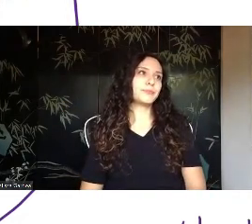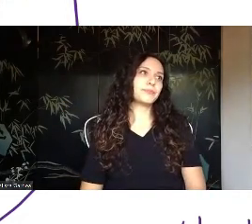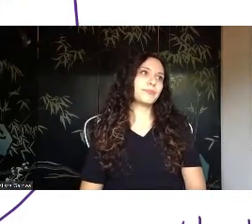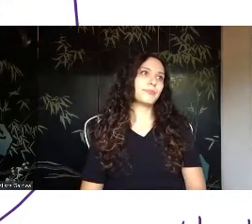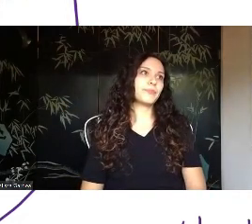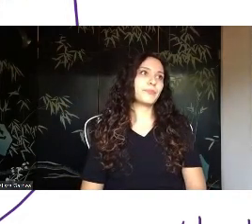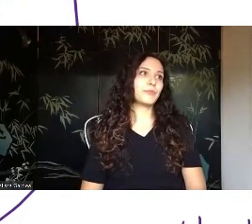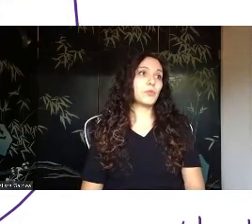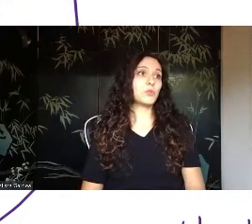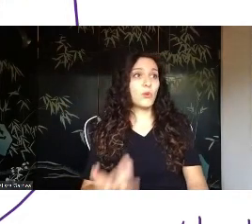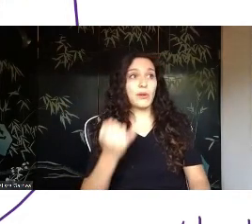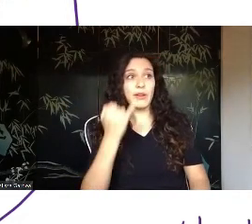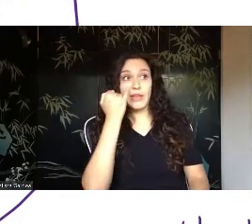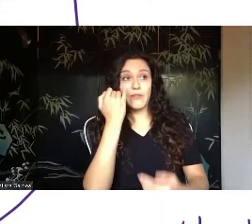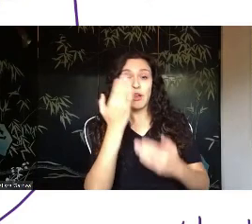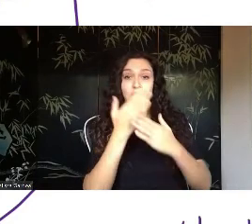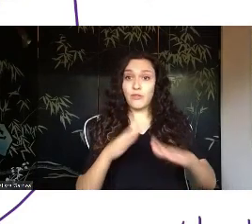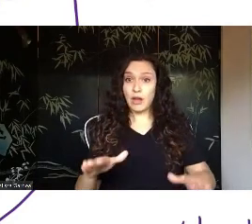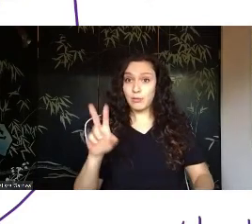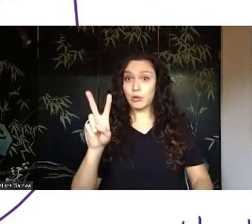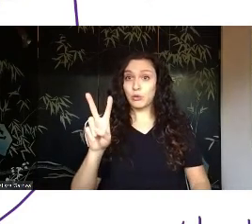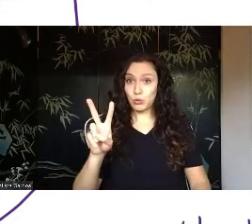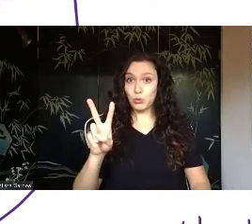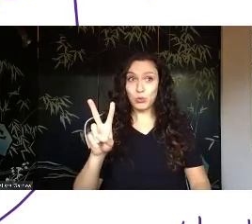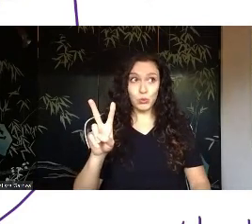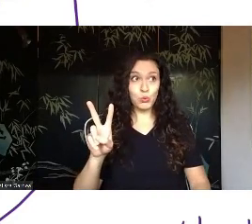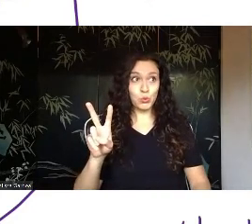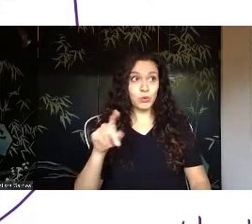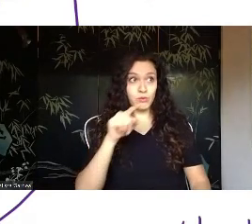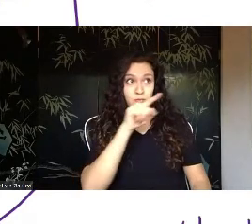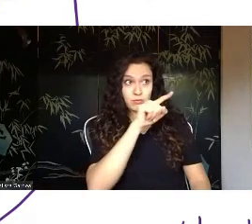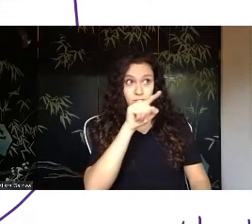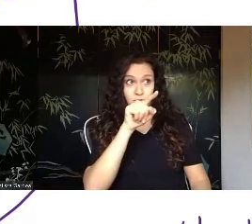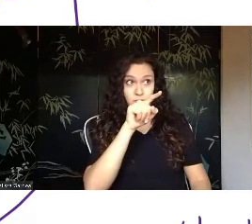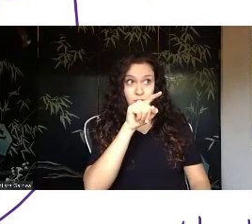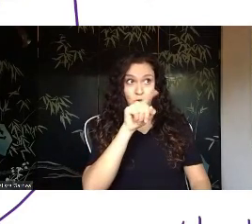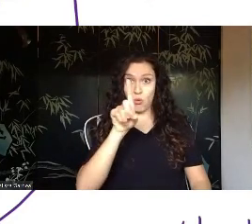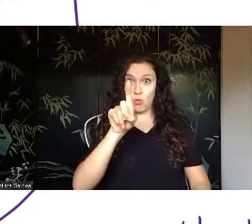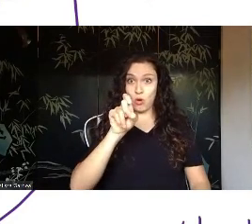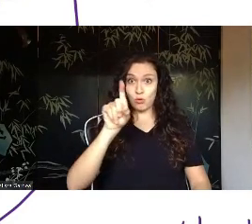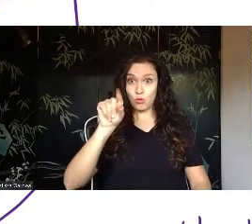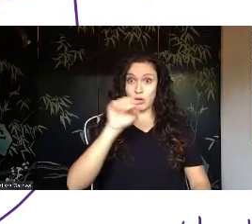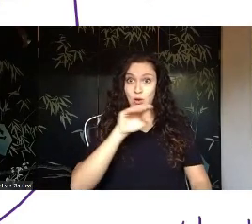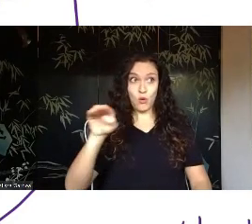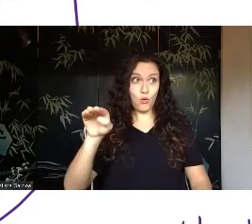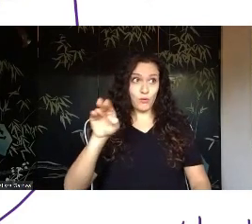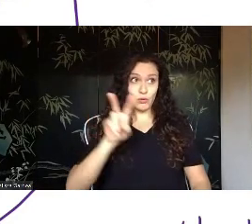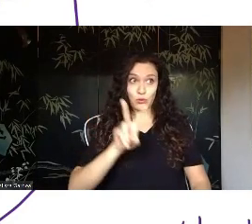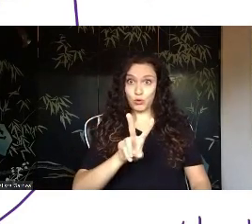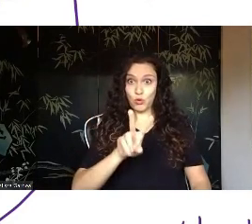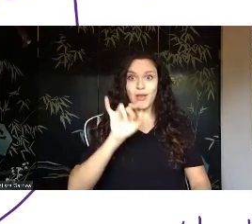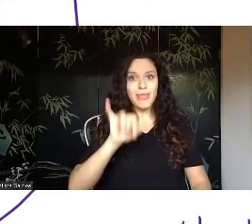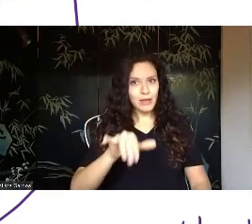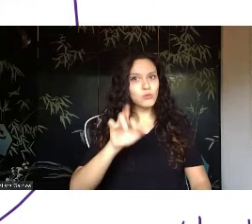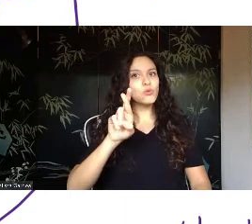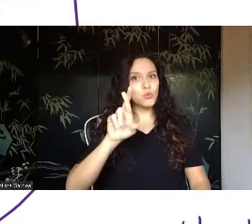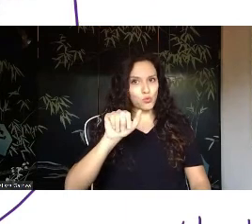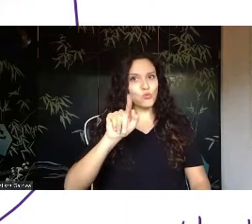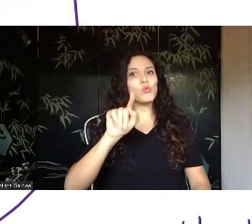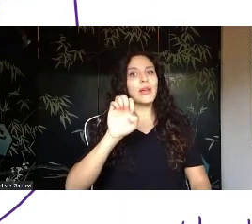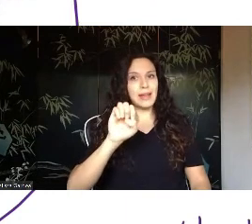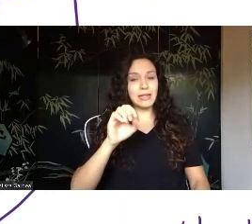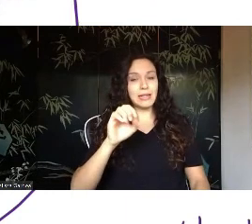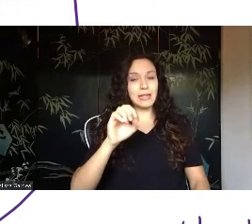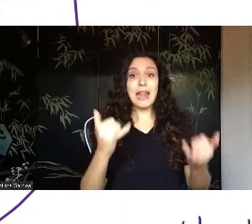So then I would say, if I divide by 2, because right now this is my